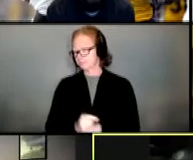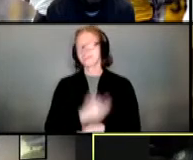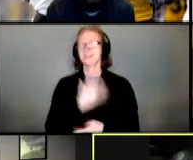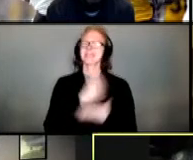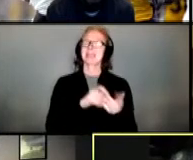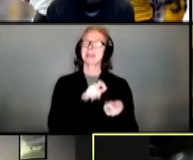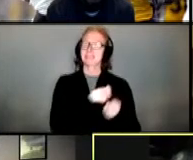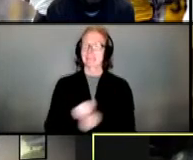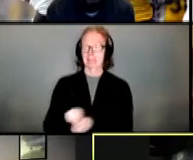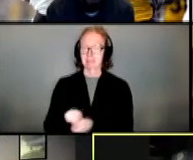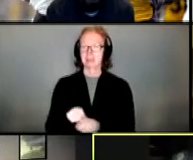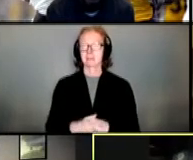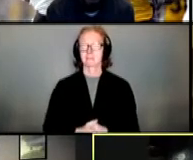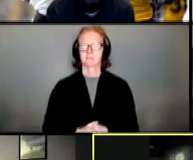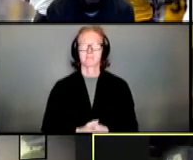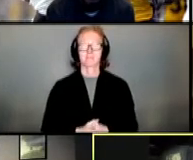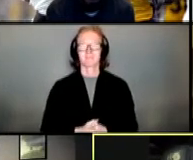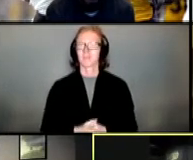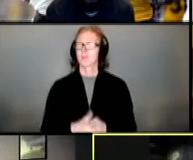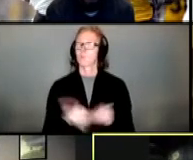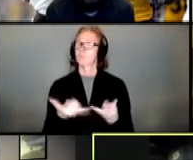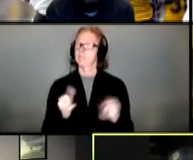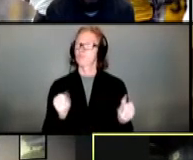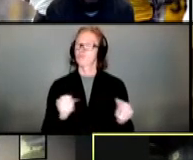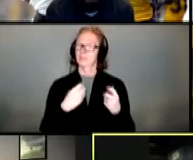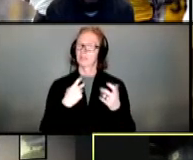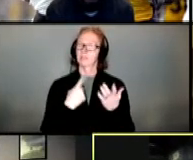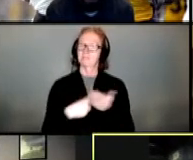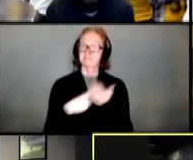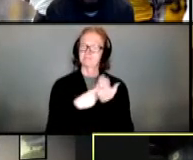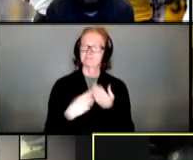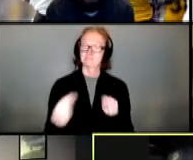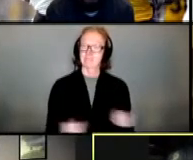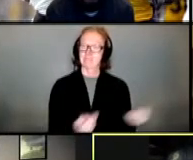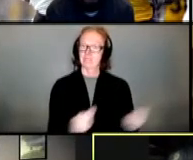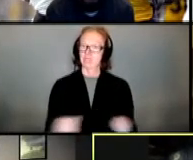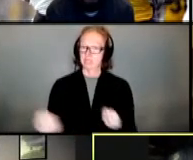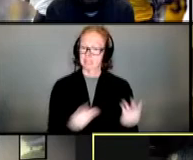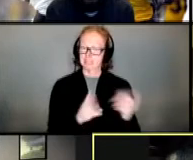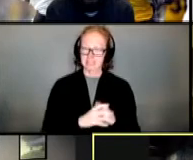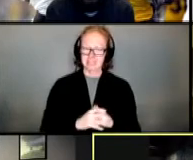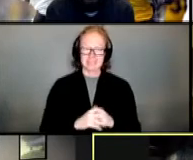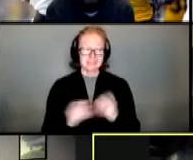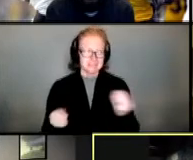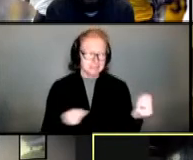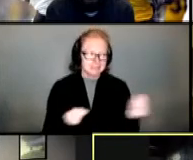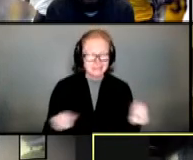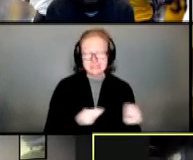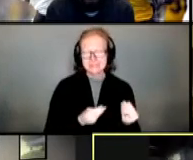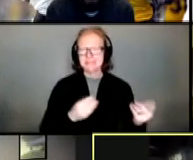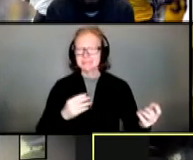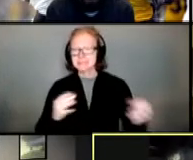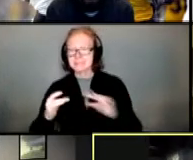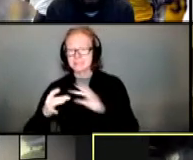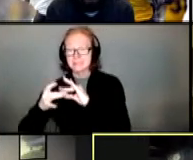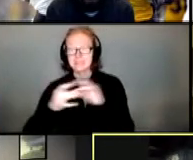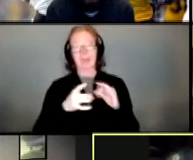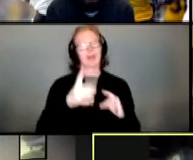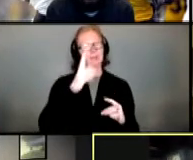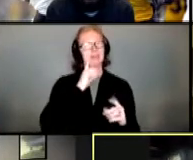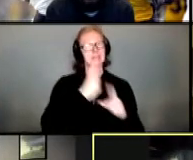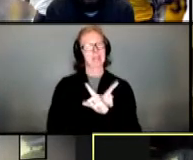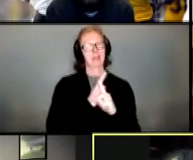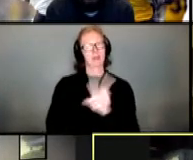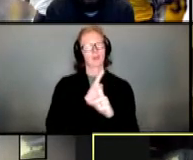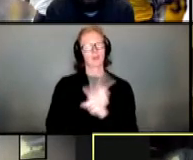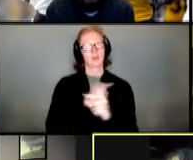details. We're still within the mediation process. And I think you've accurately captured some of the